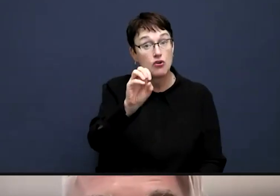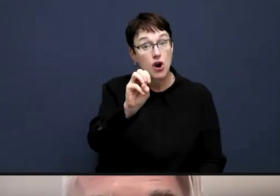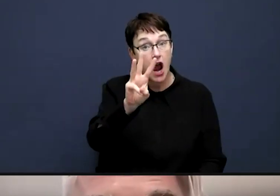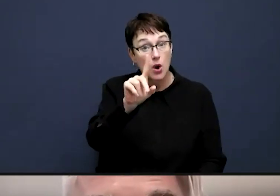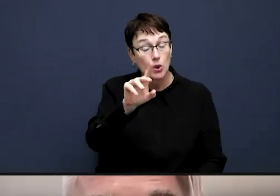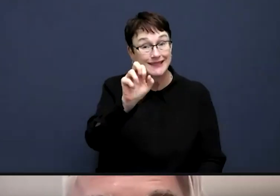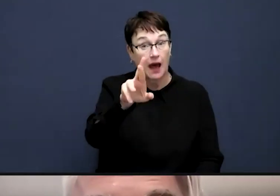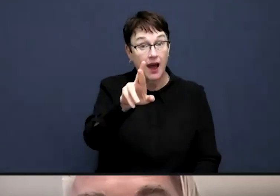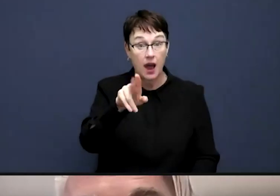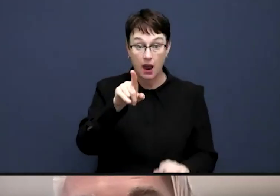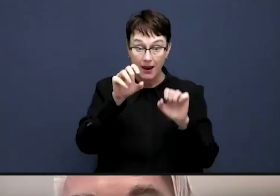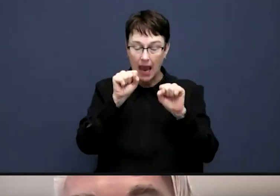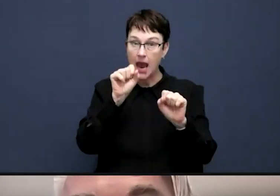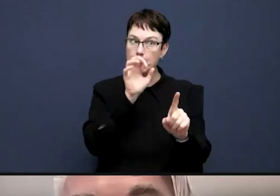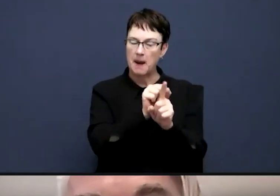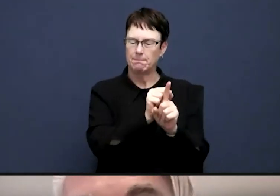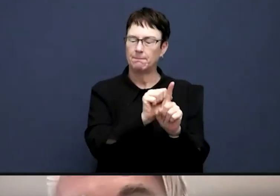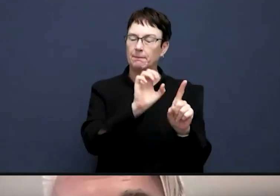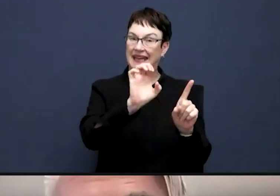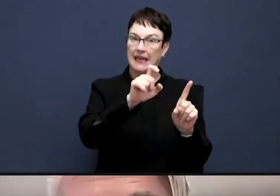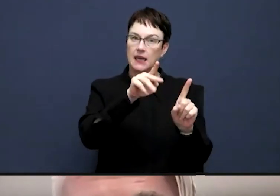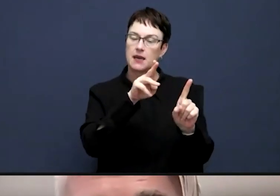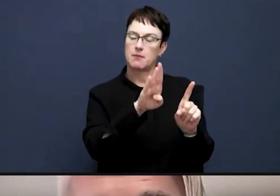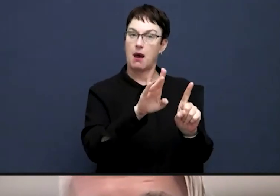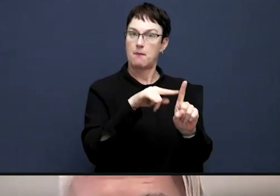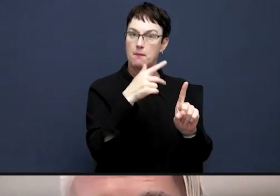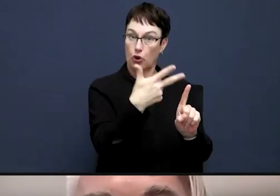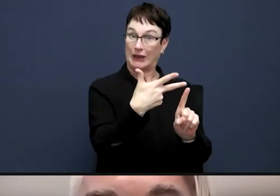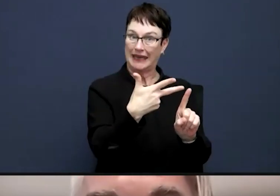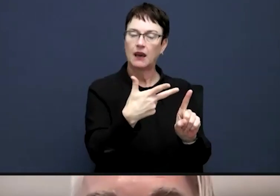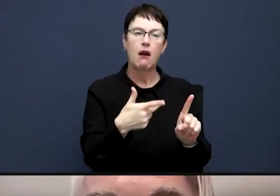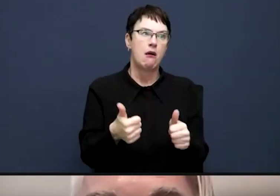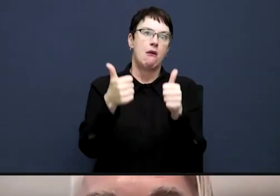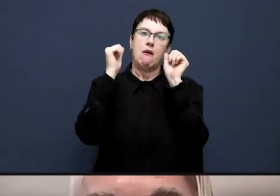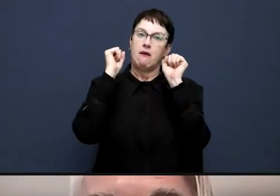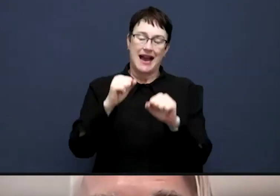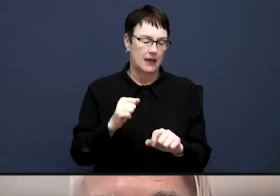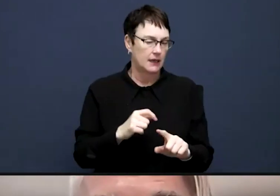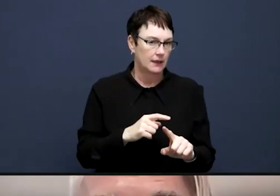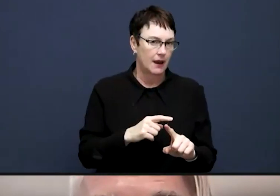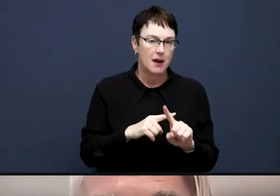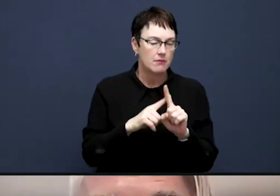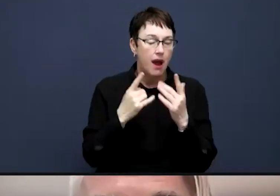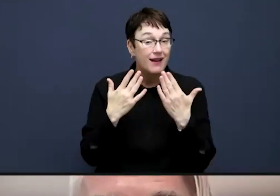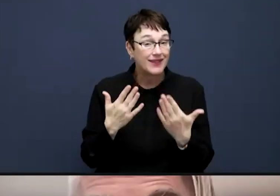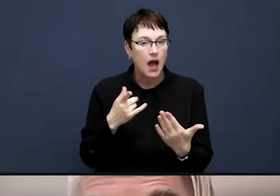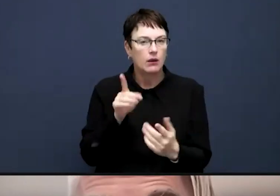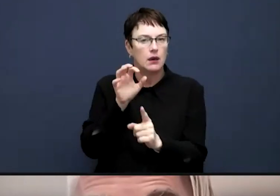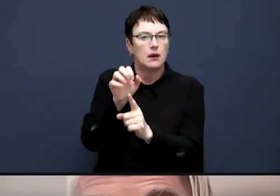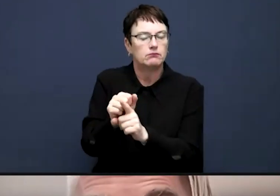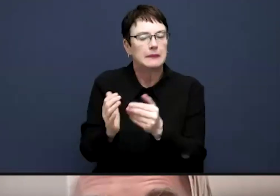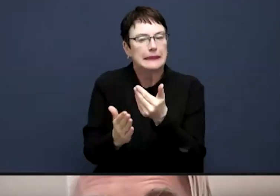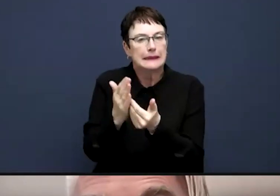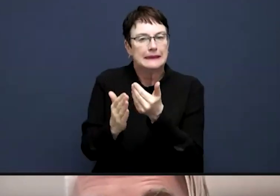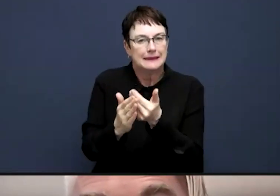it does with a plugin like Acrobat or HTML, I think it might have a better chance of being more widely